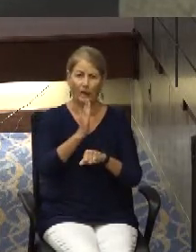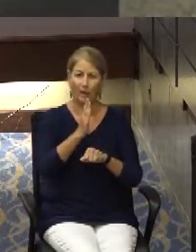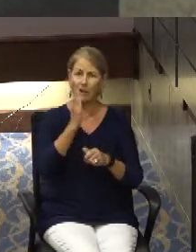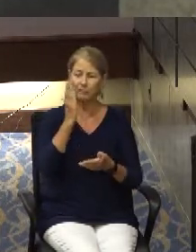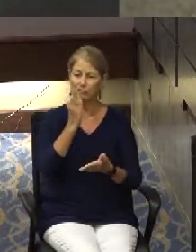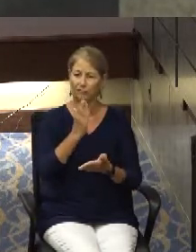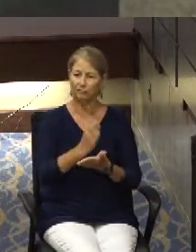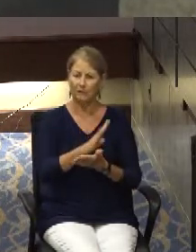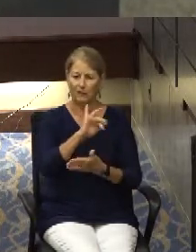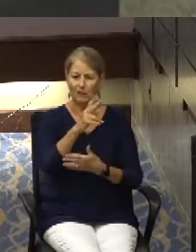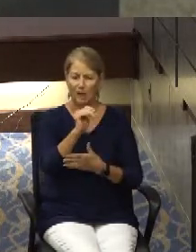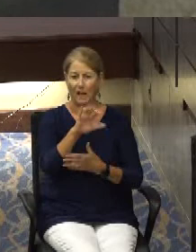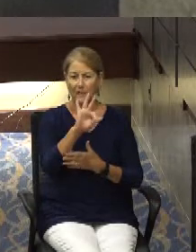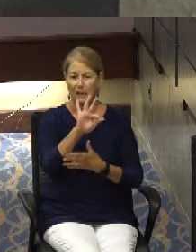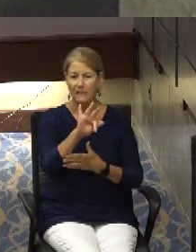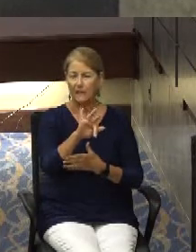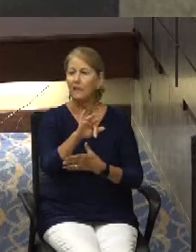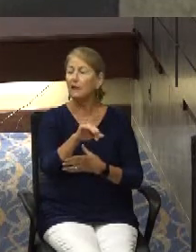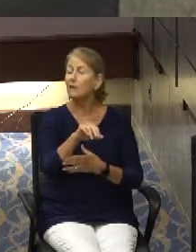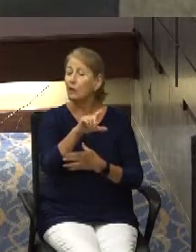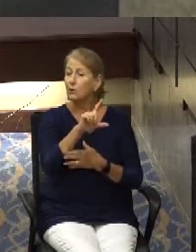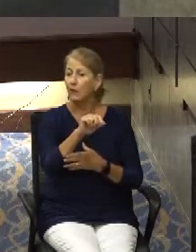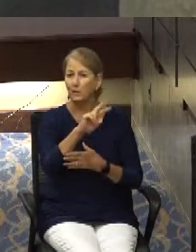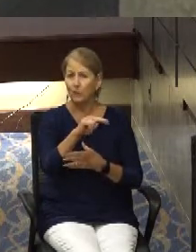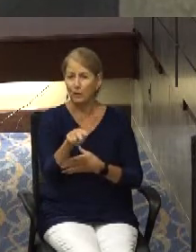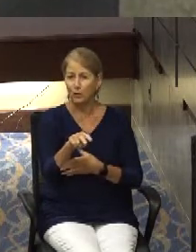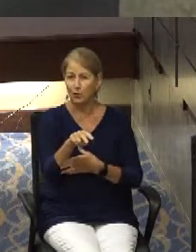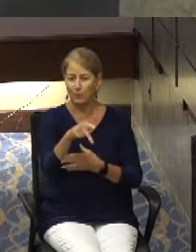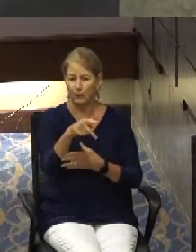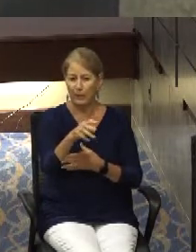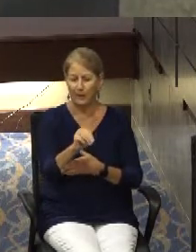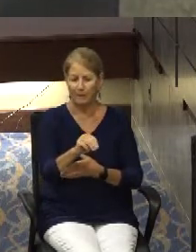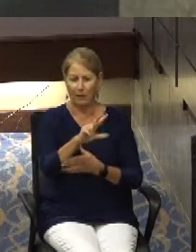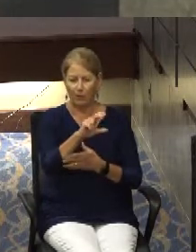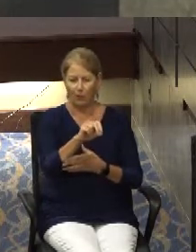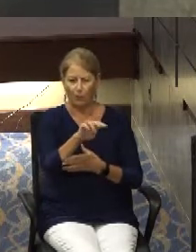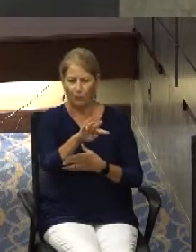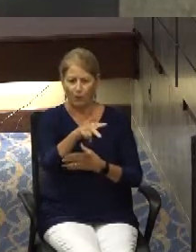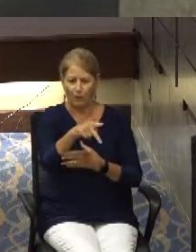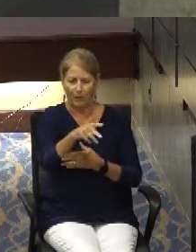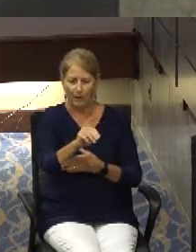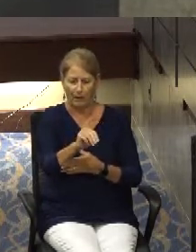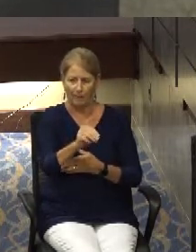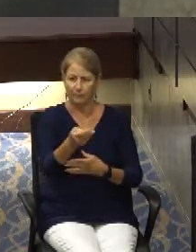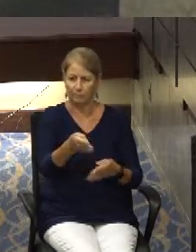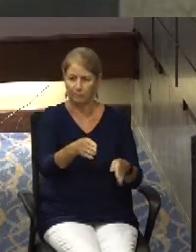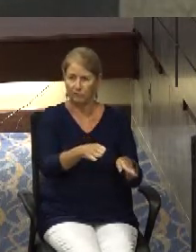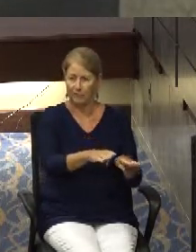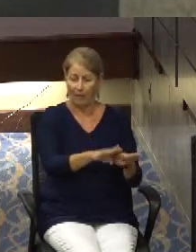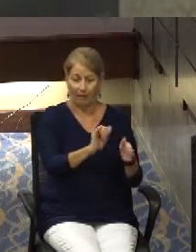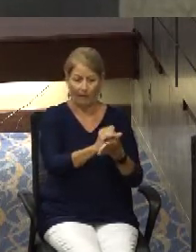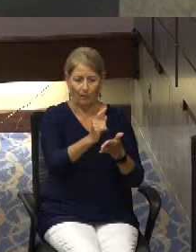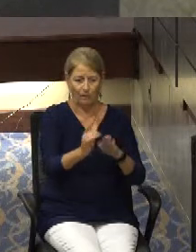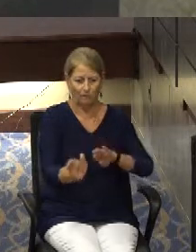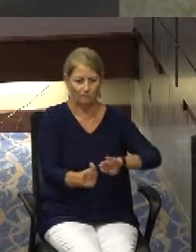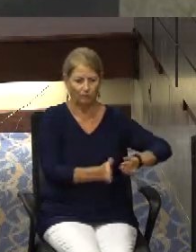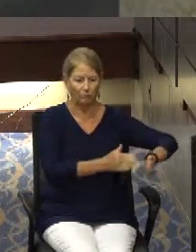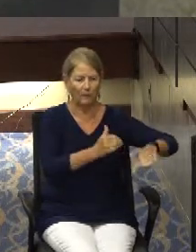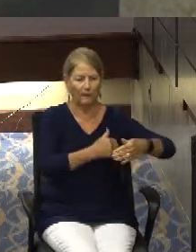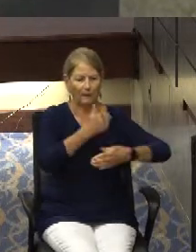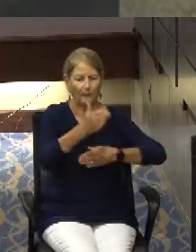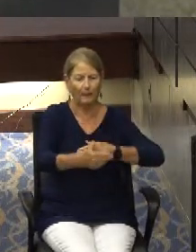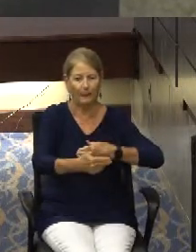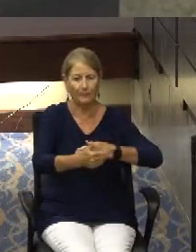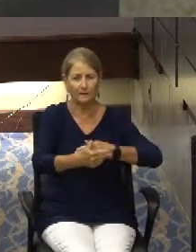19th, 2022 2 p.m. meeting at 3:04 p.m. And next we will call the